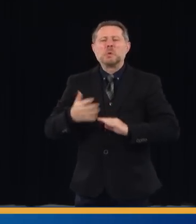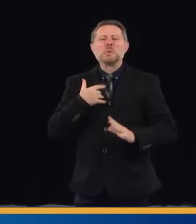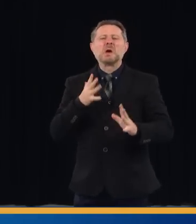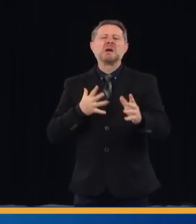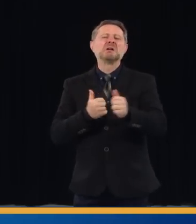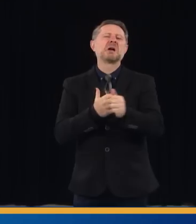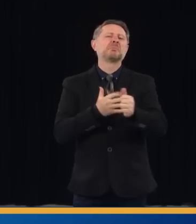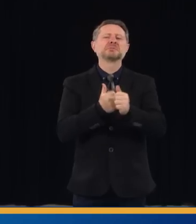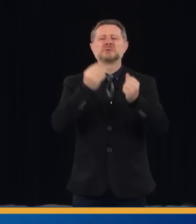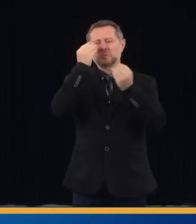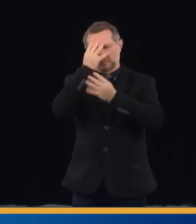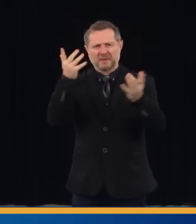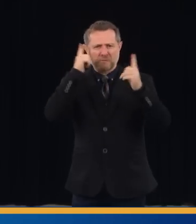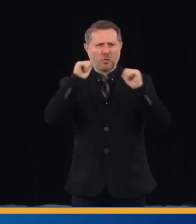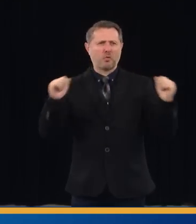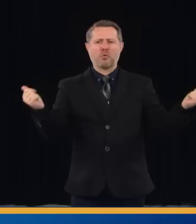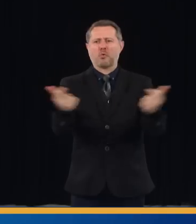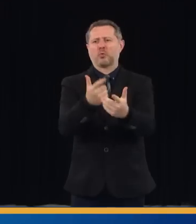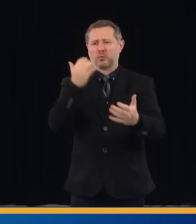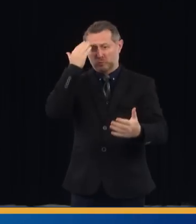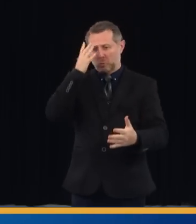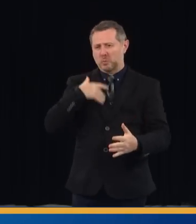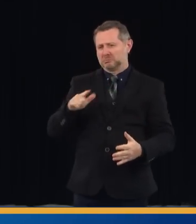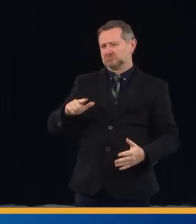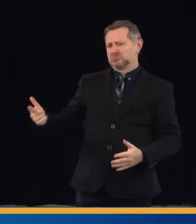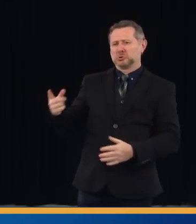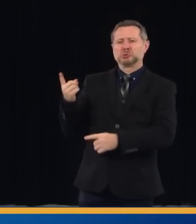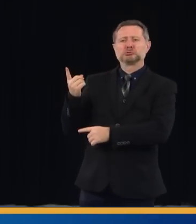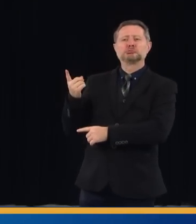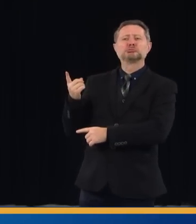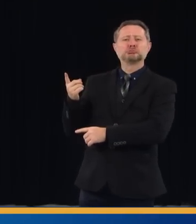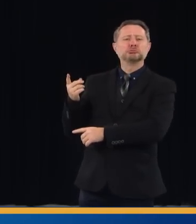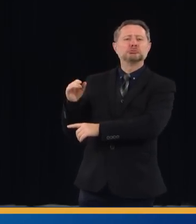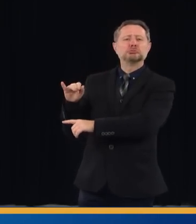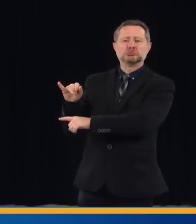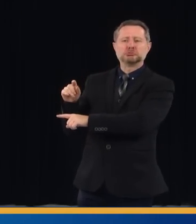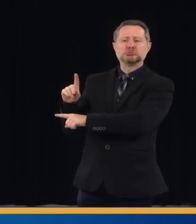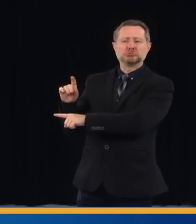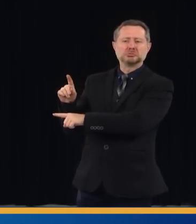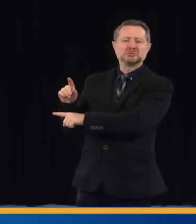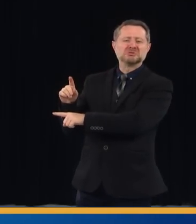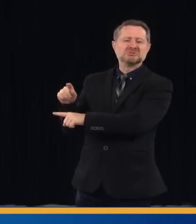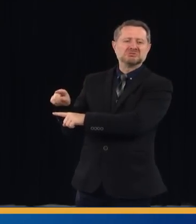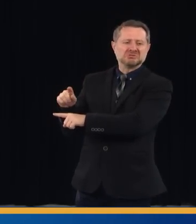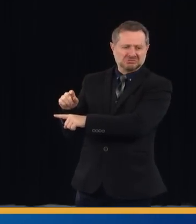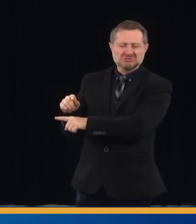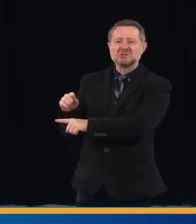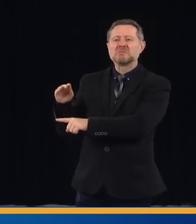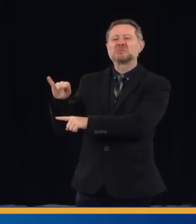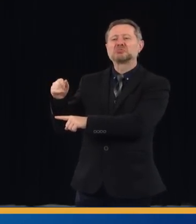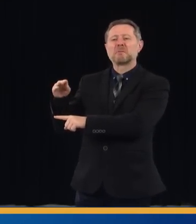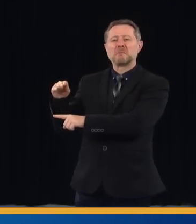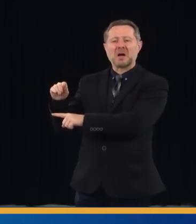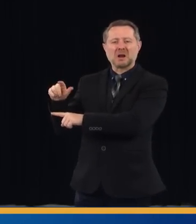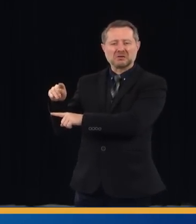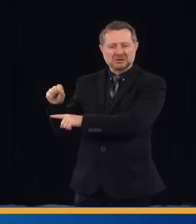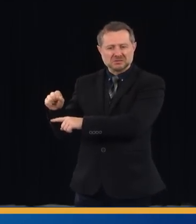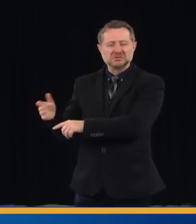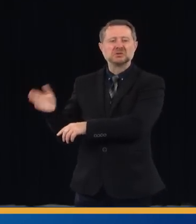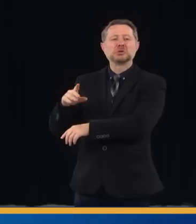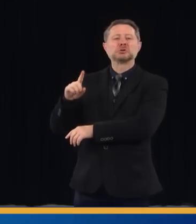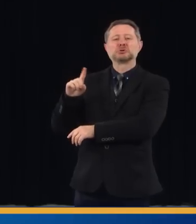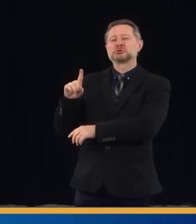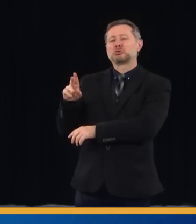knows everyone. To my far right, Dr. James Malachis. To my right, Dr. Howard Zucker. Melissa DeRosa, Secretary